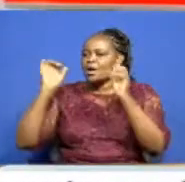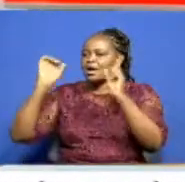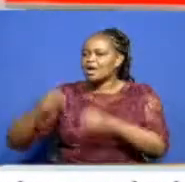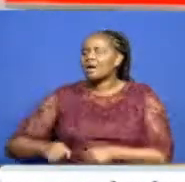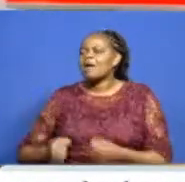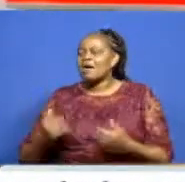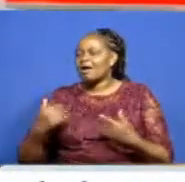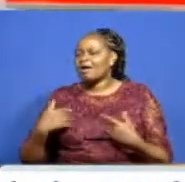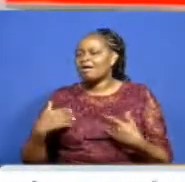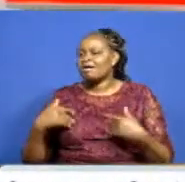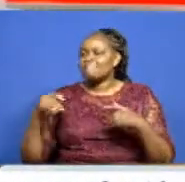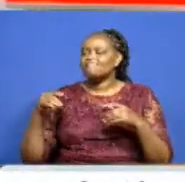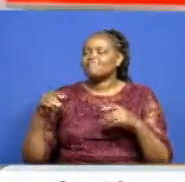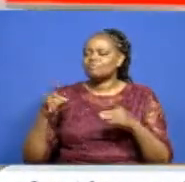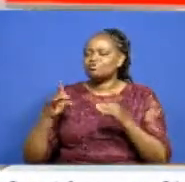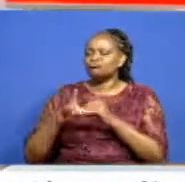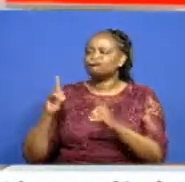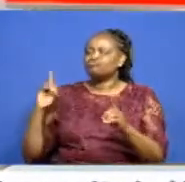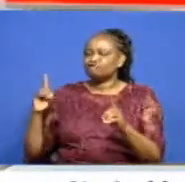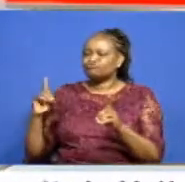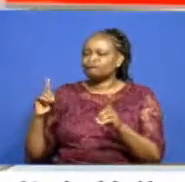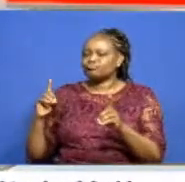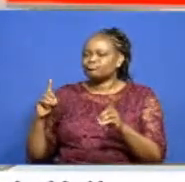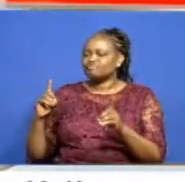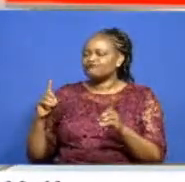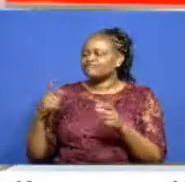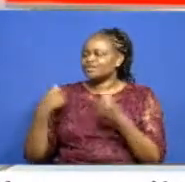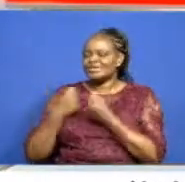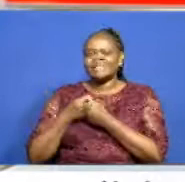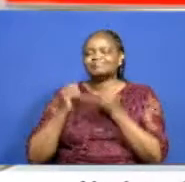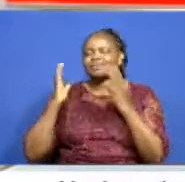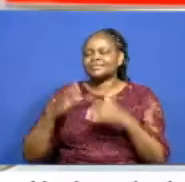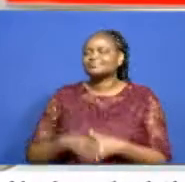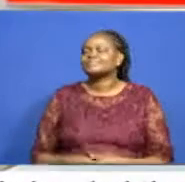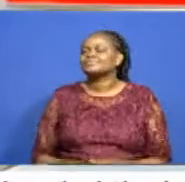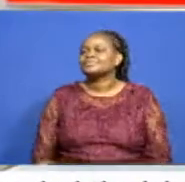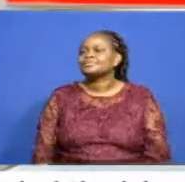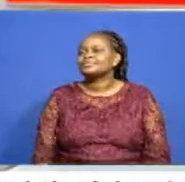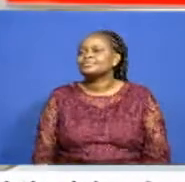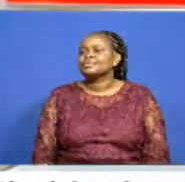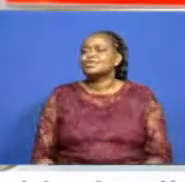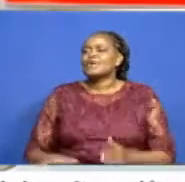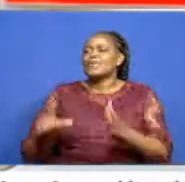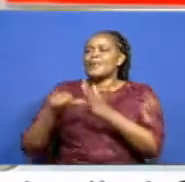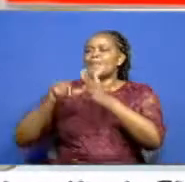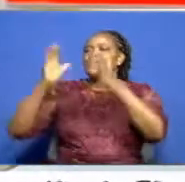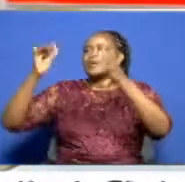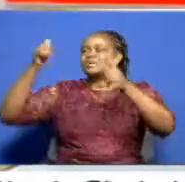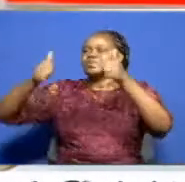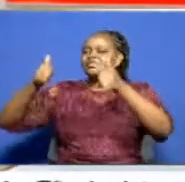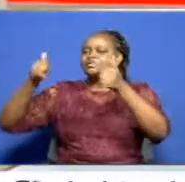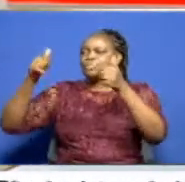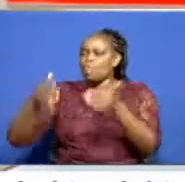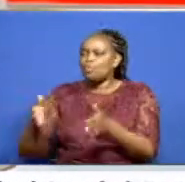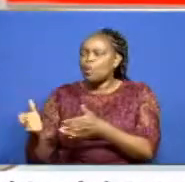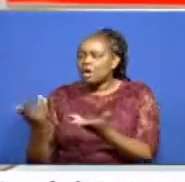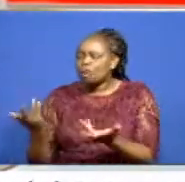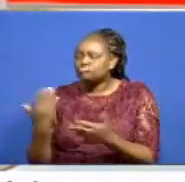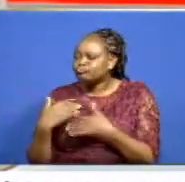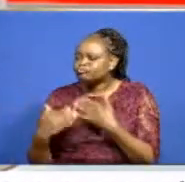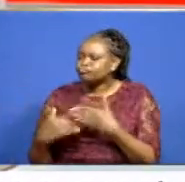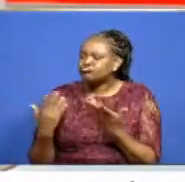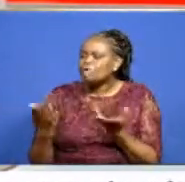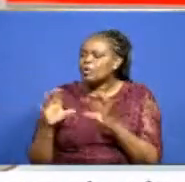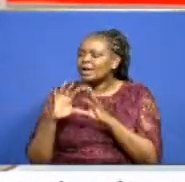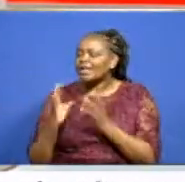what we call social distance is a real challenge. So one major problem is infrastructure in schools. Our